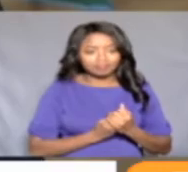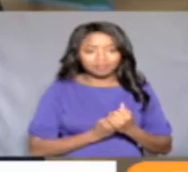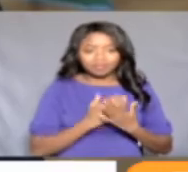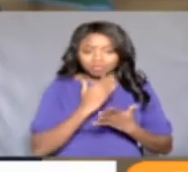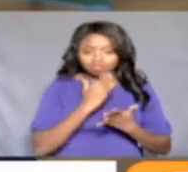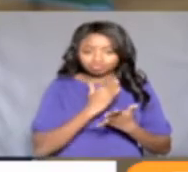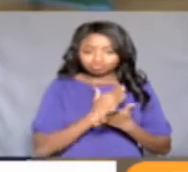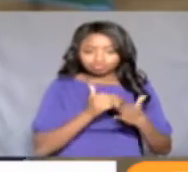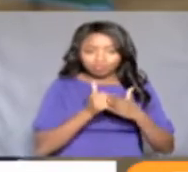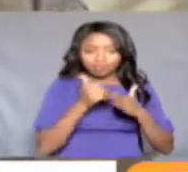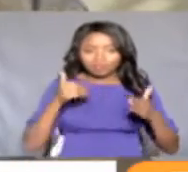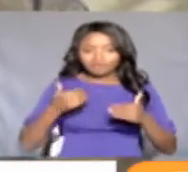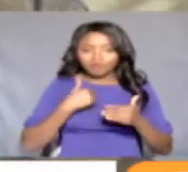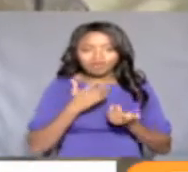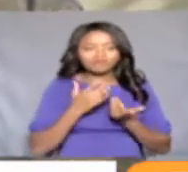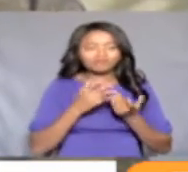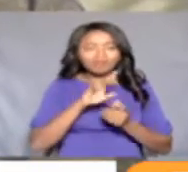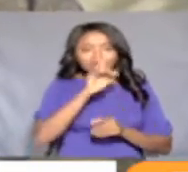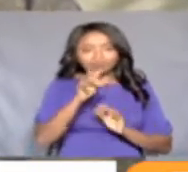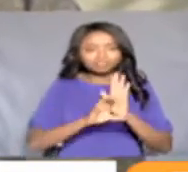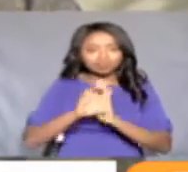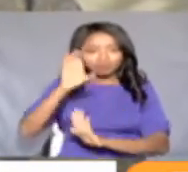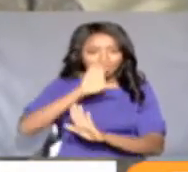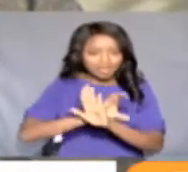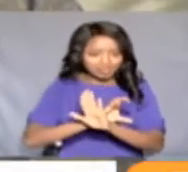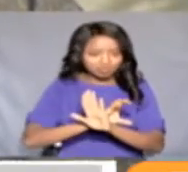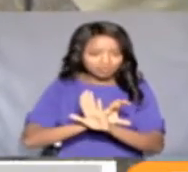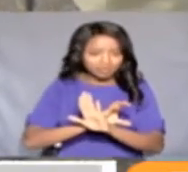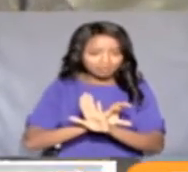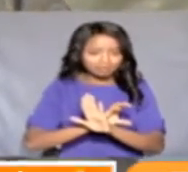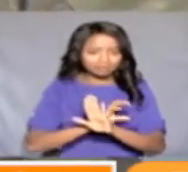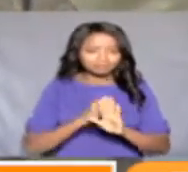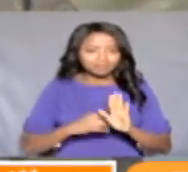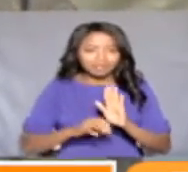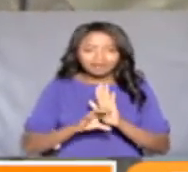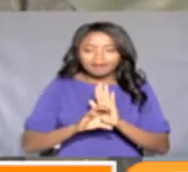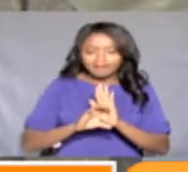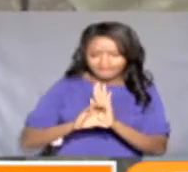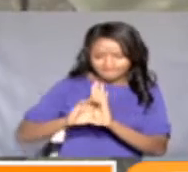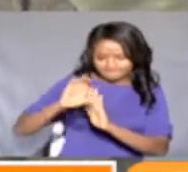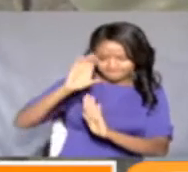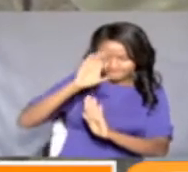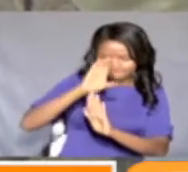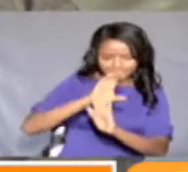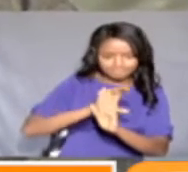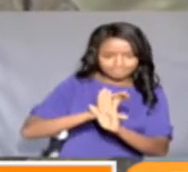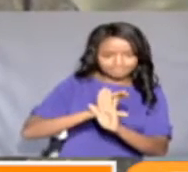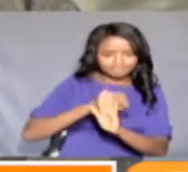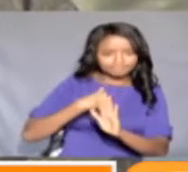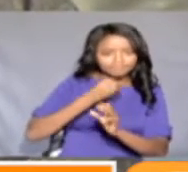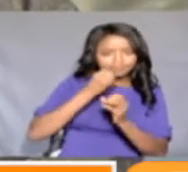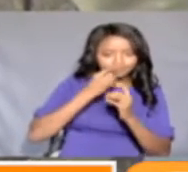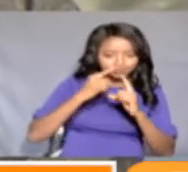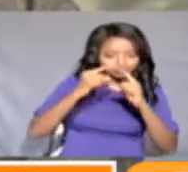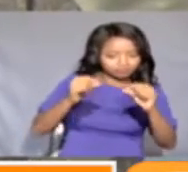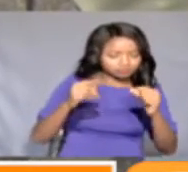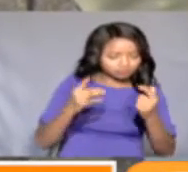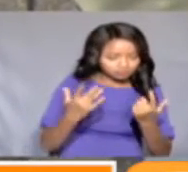question on curriculum. I know it was not directed to me, but I just want to make one